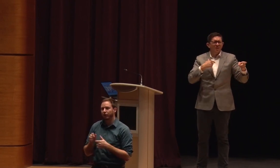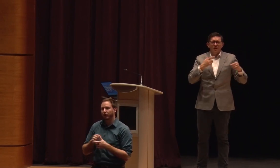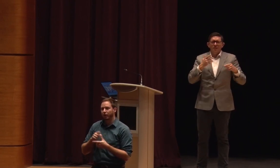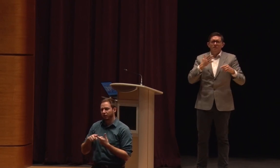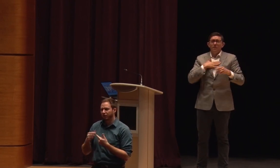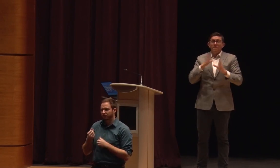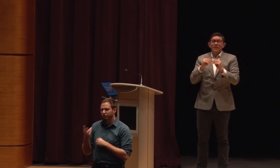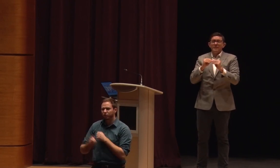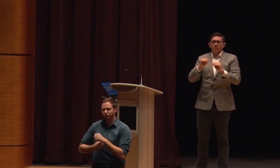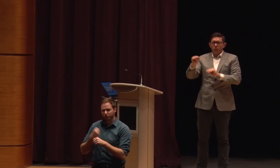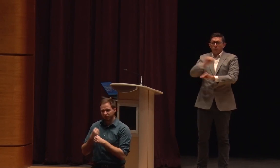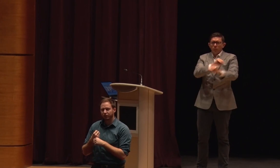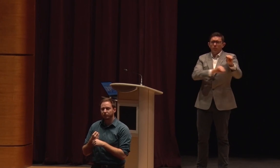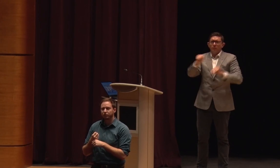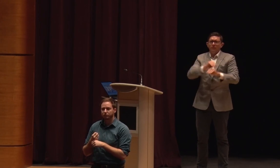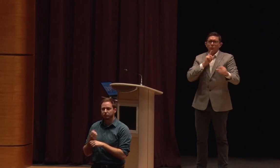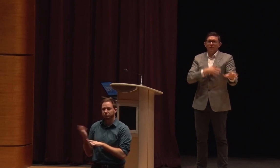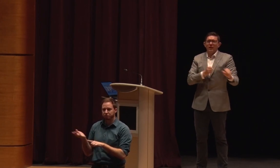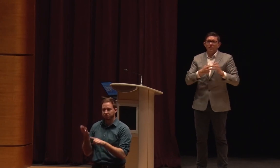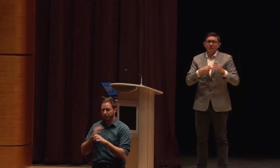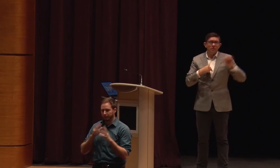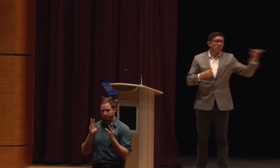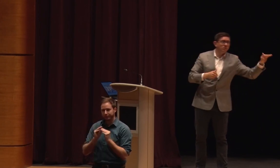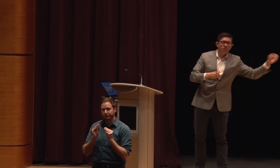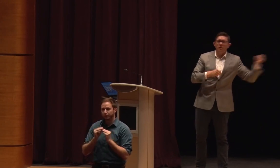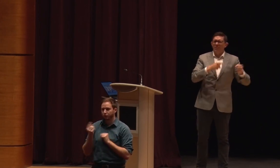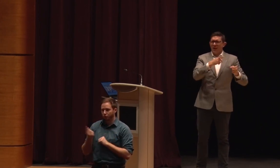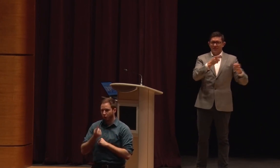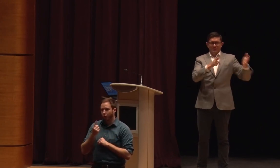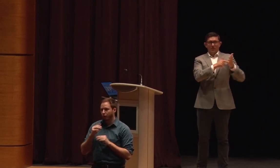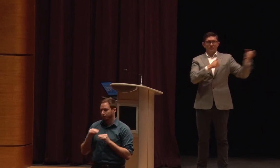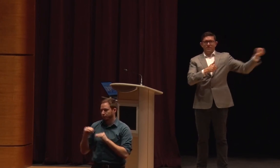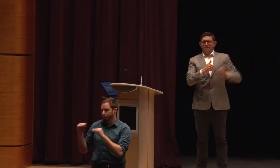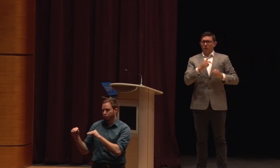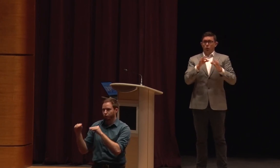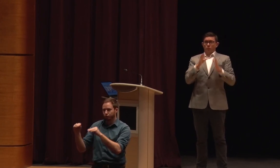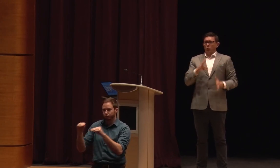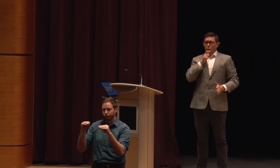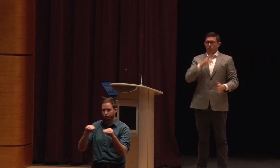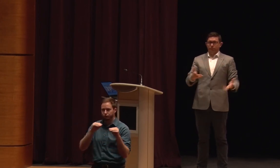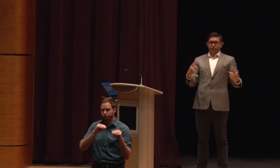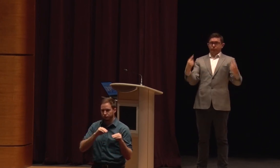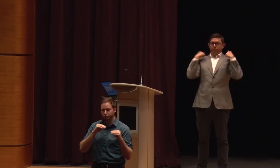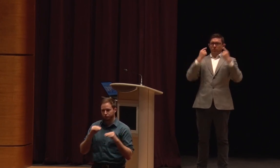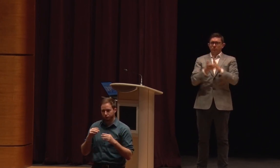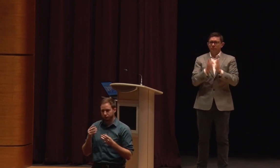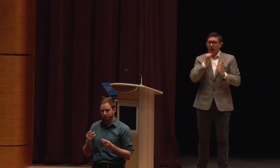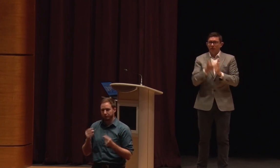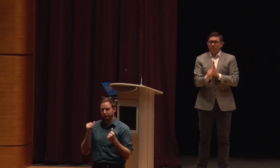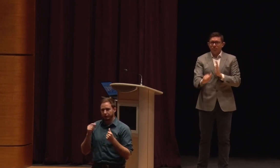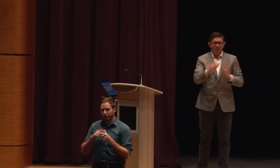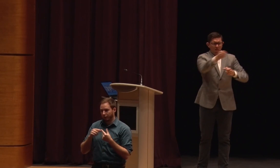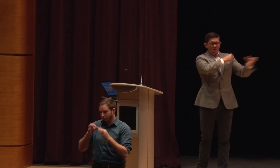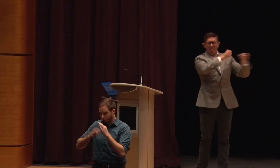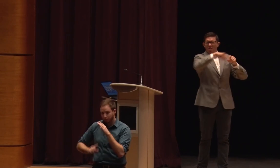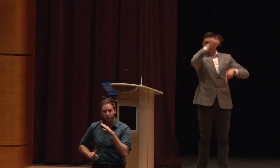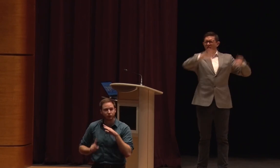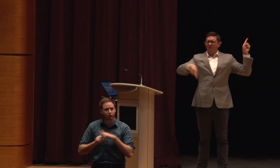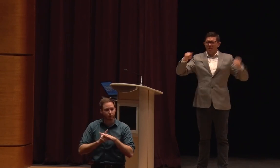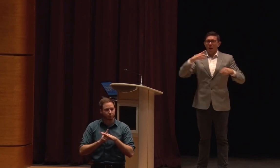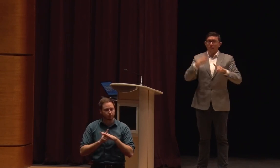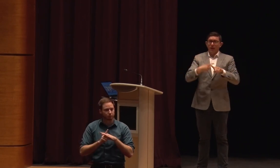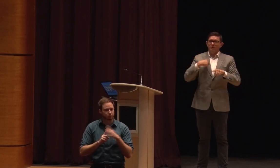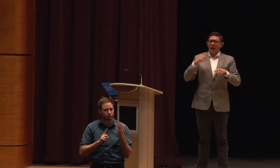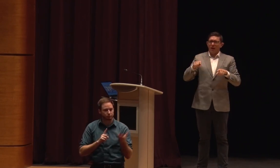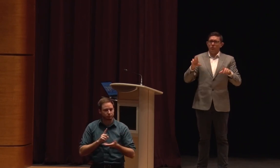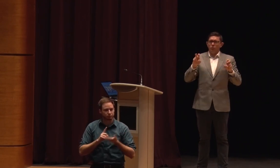went on for a few years. My meetings always were moved, you know, just immediately, and then the interpreter would show up,